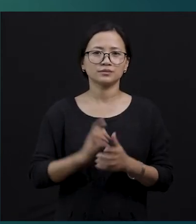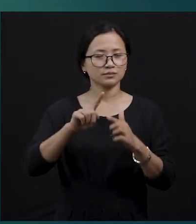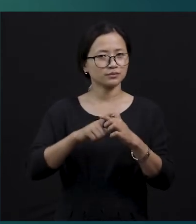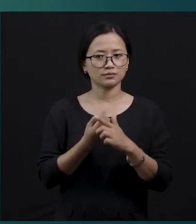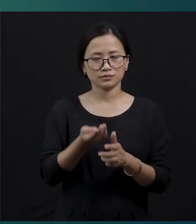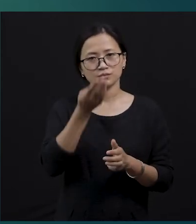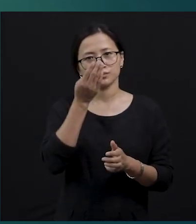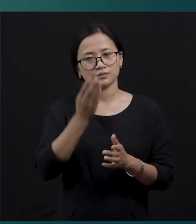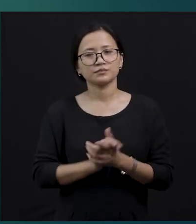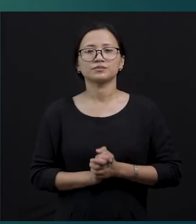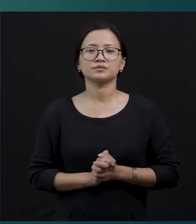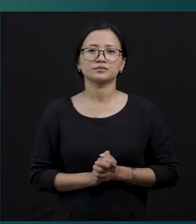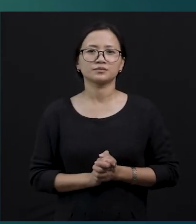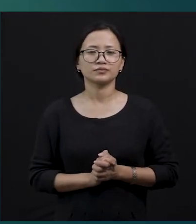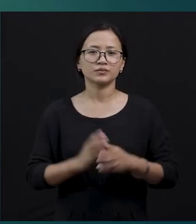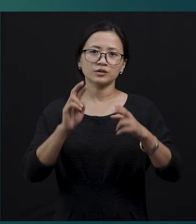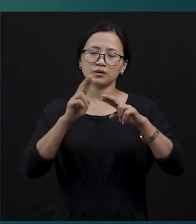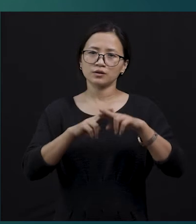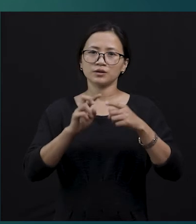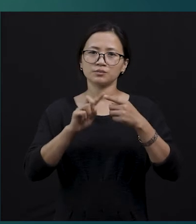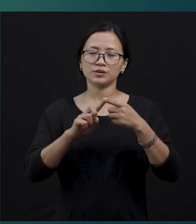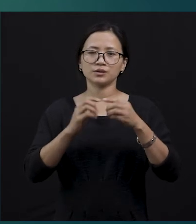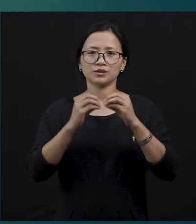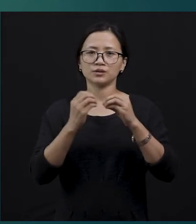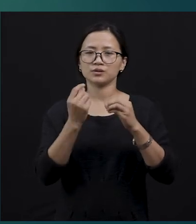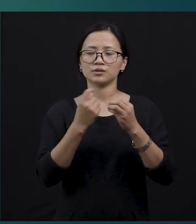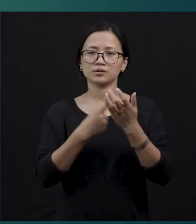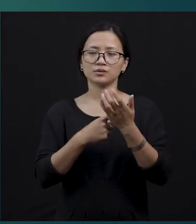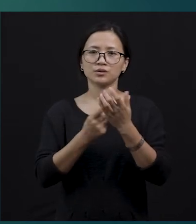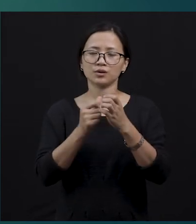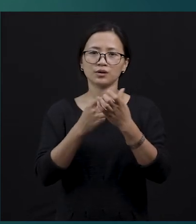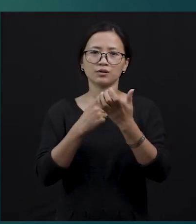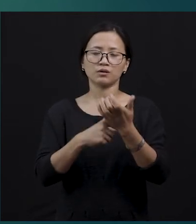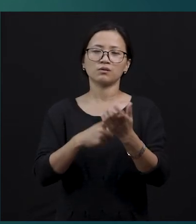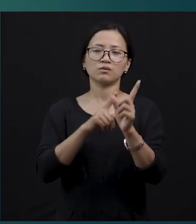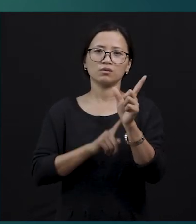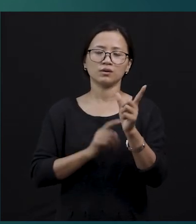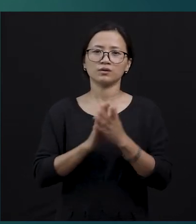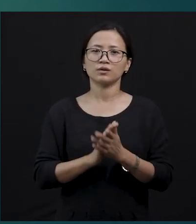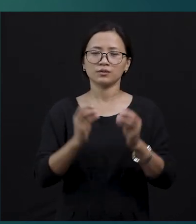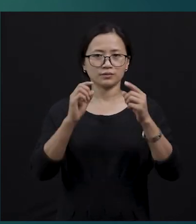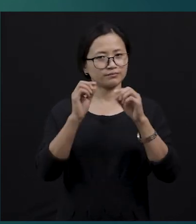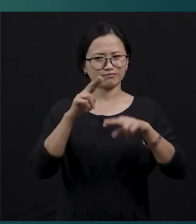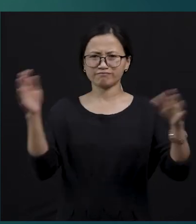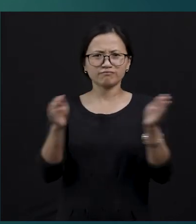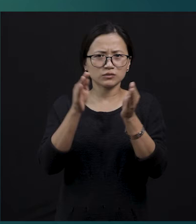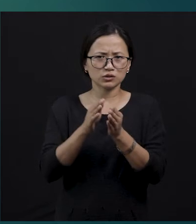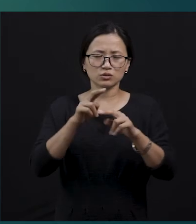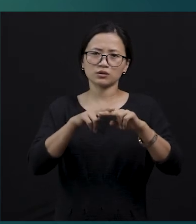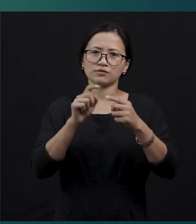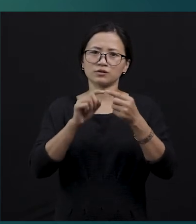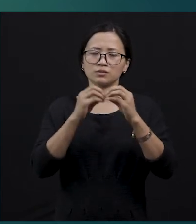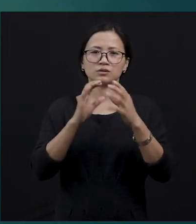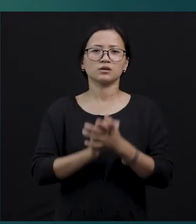January, January, right? Then you have February, February. Then